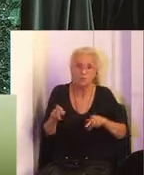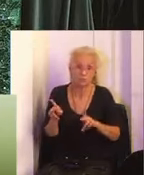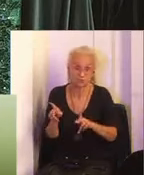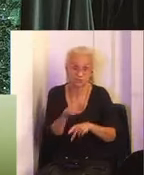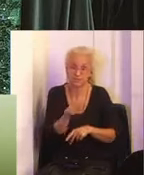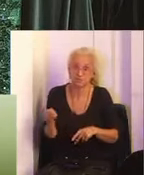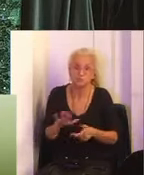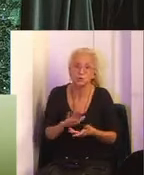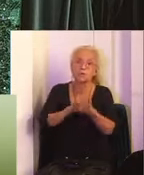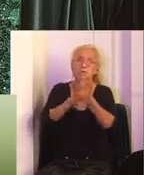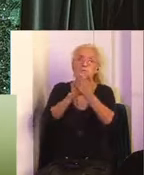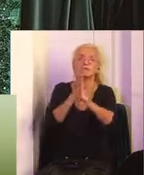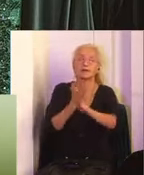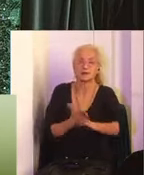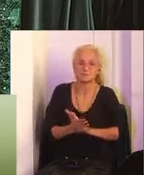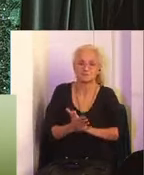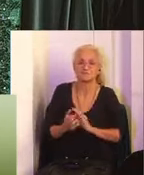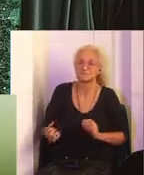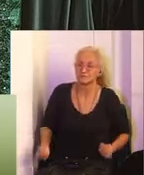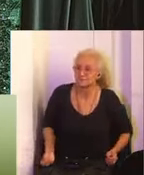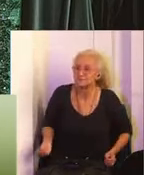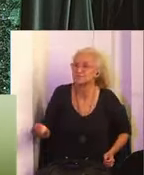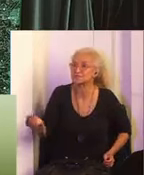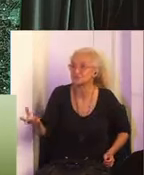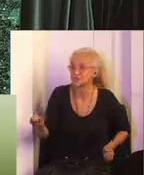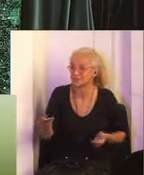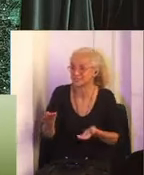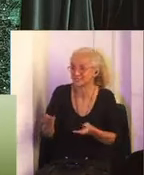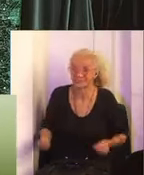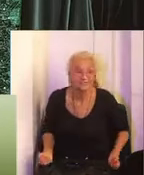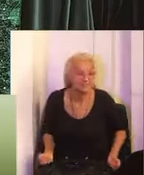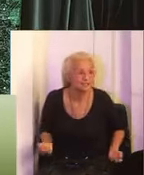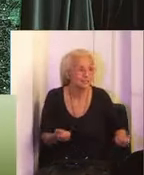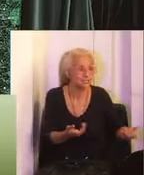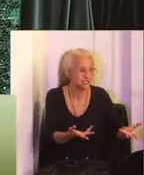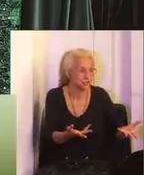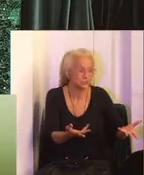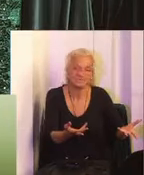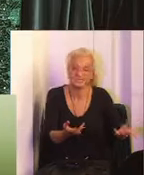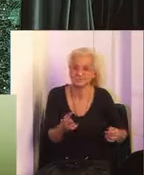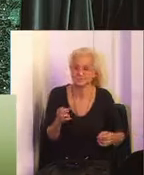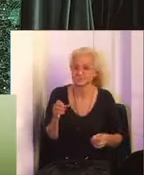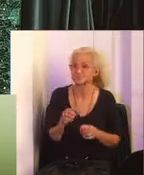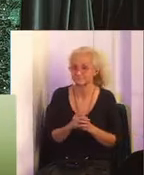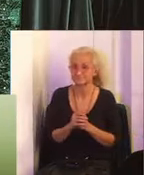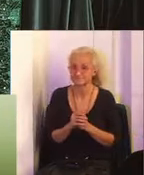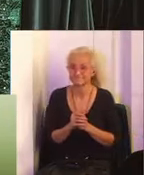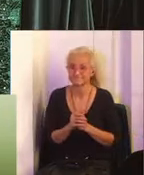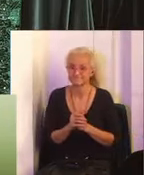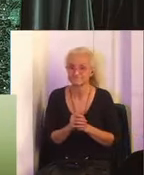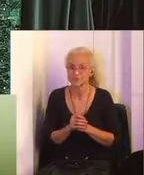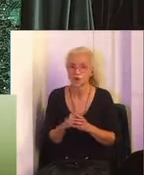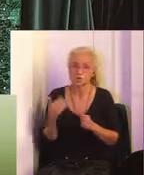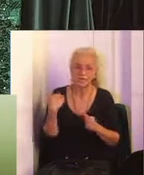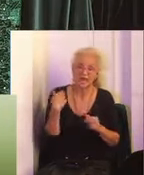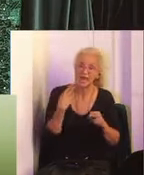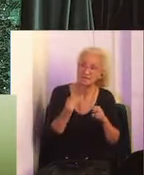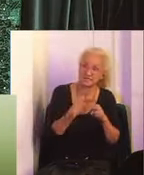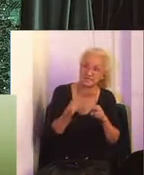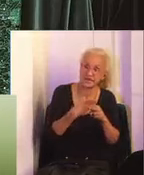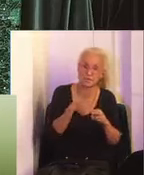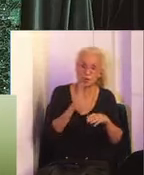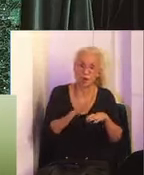Opportunities to be generous. To be generous. We've got names on tree over